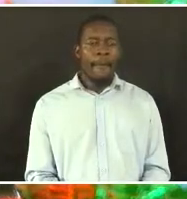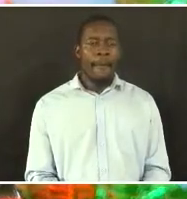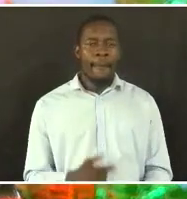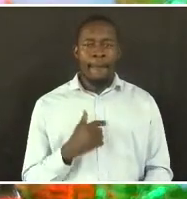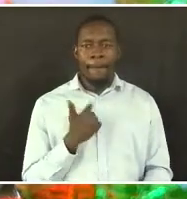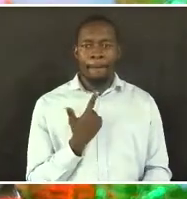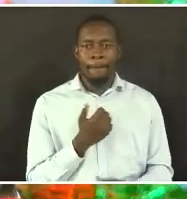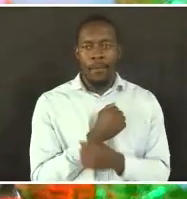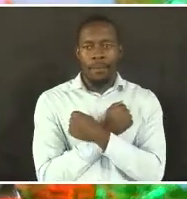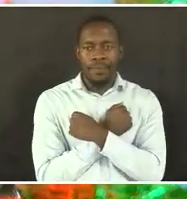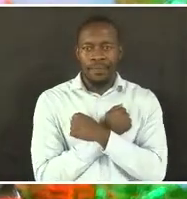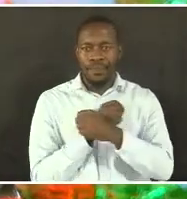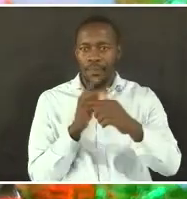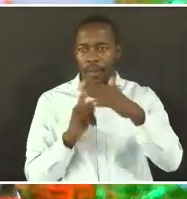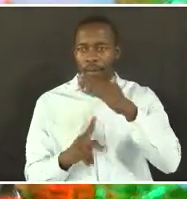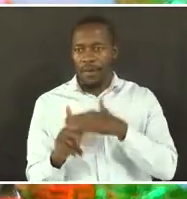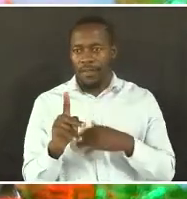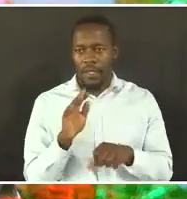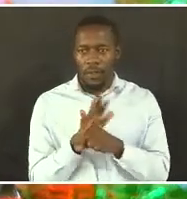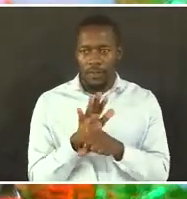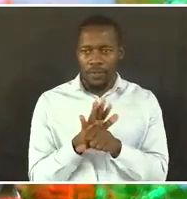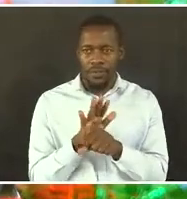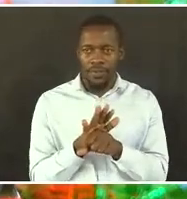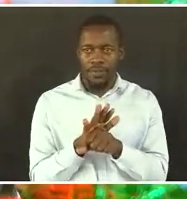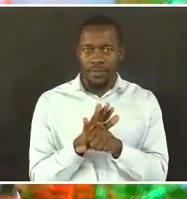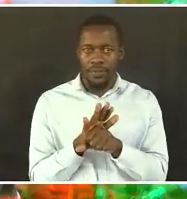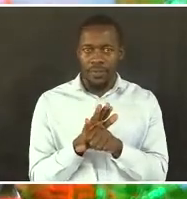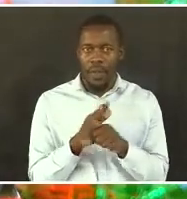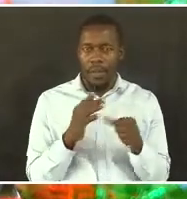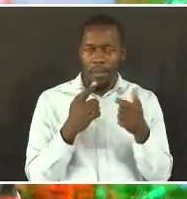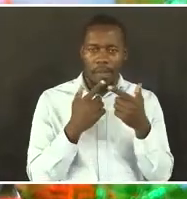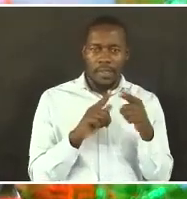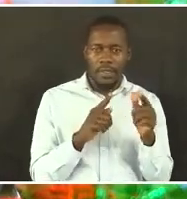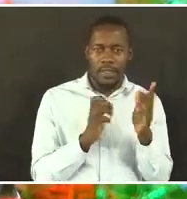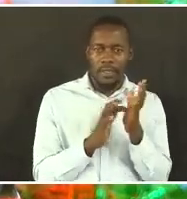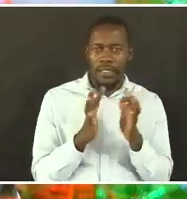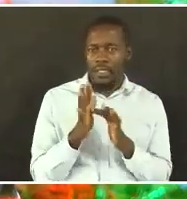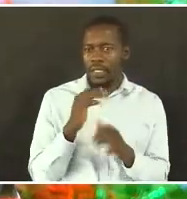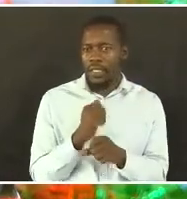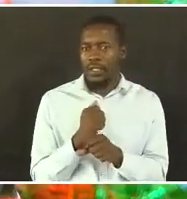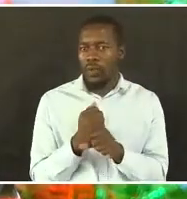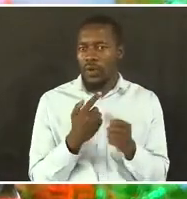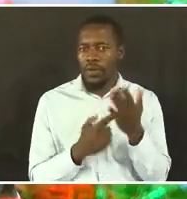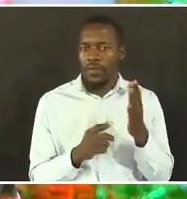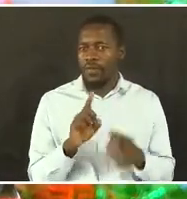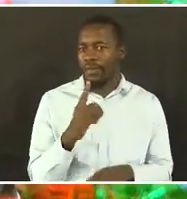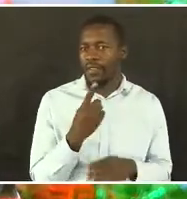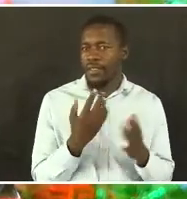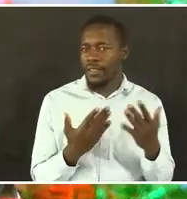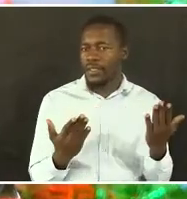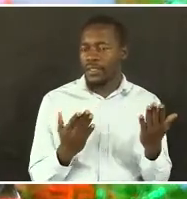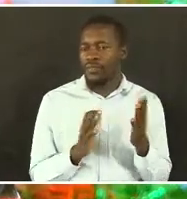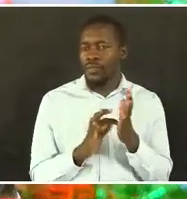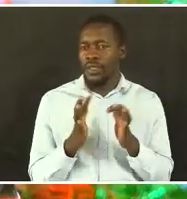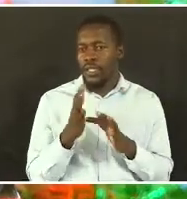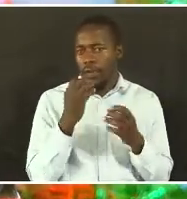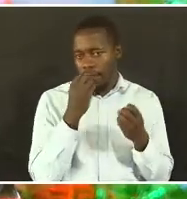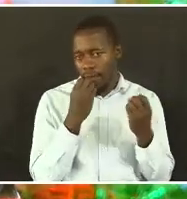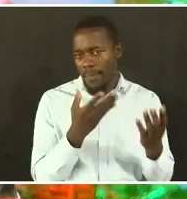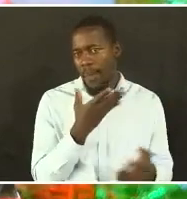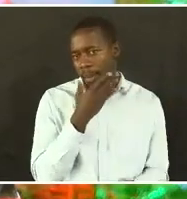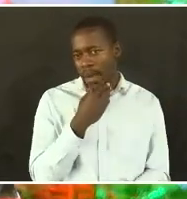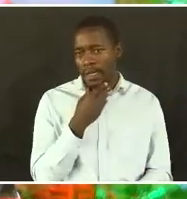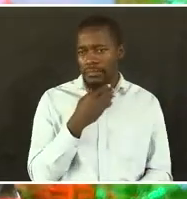love eschatology and all these things. But look at what Jesus did. First thing, Jesus just tells the man, stretch